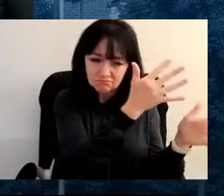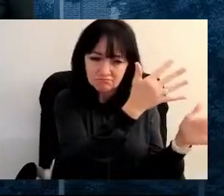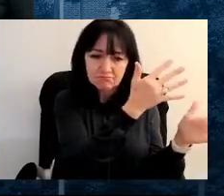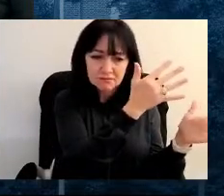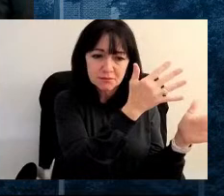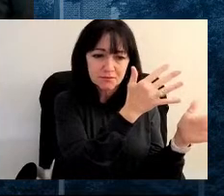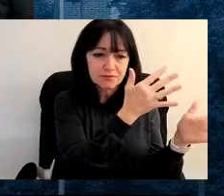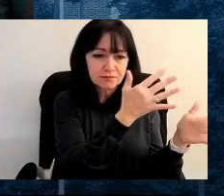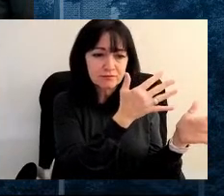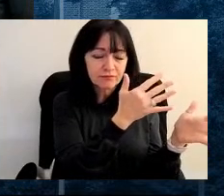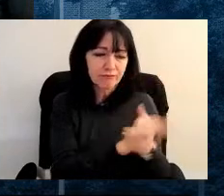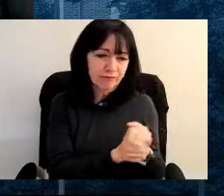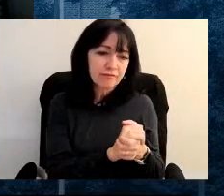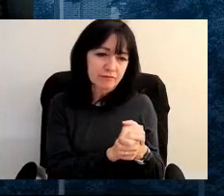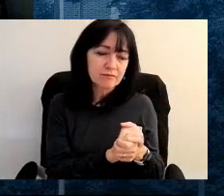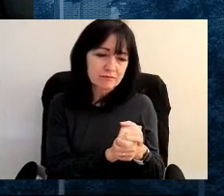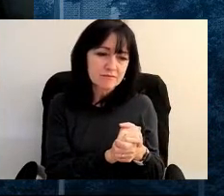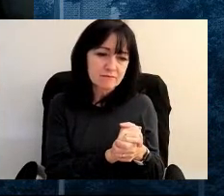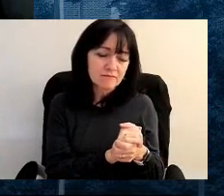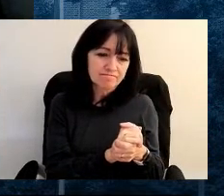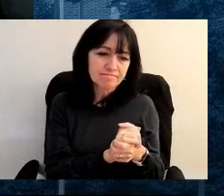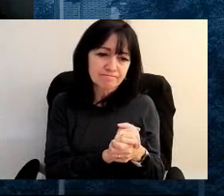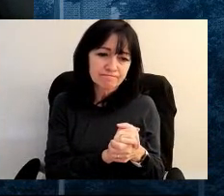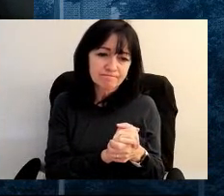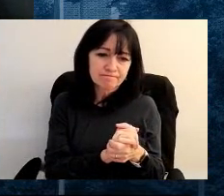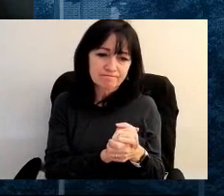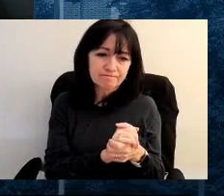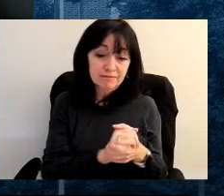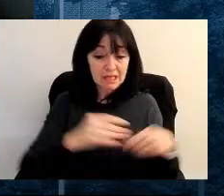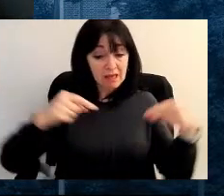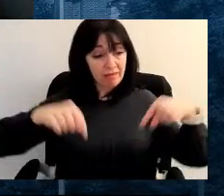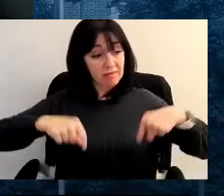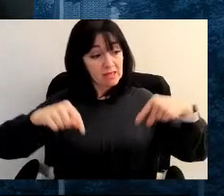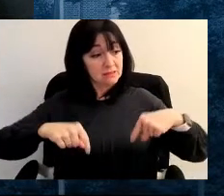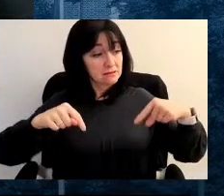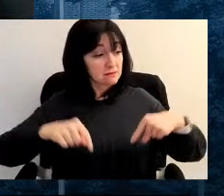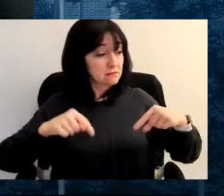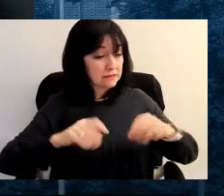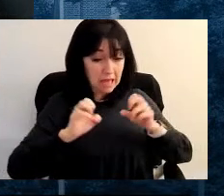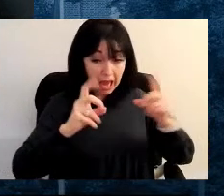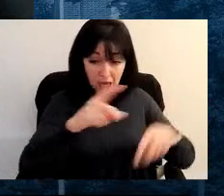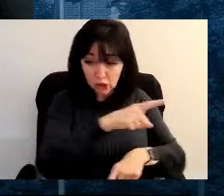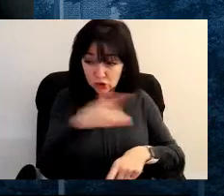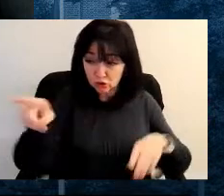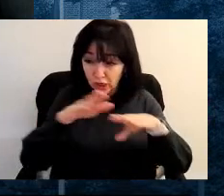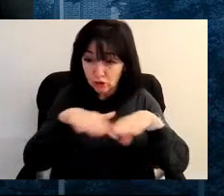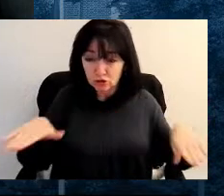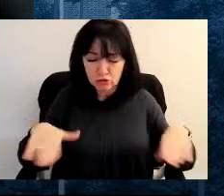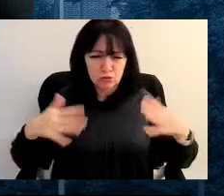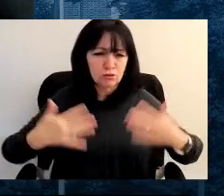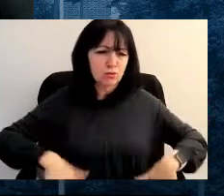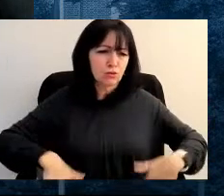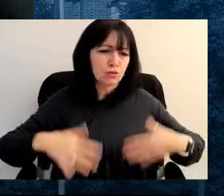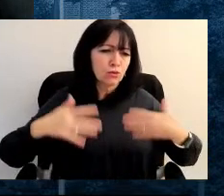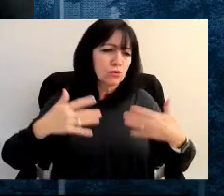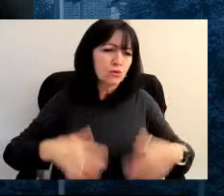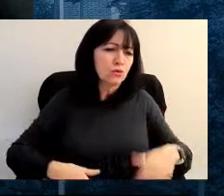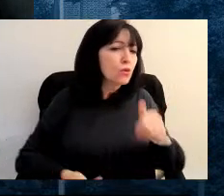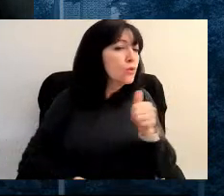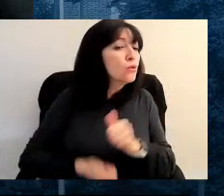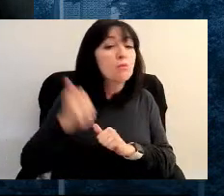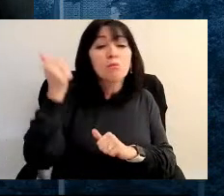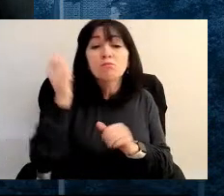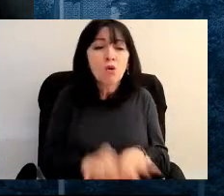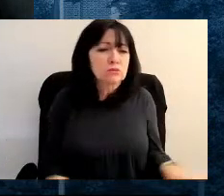This is the most important thing, I think. Educating our children is one of the most important jobs one could ever